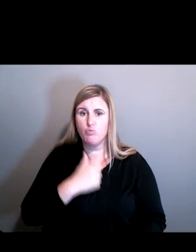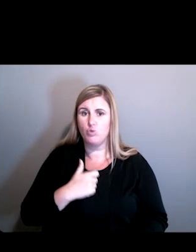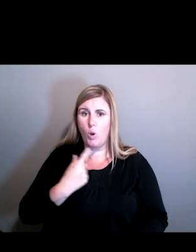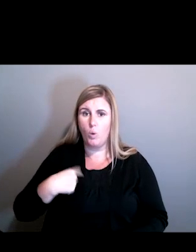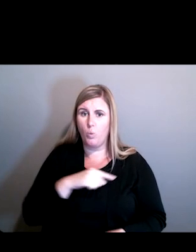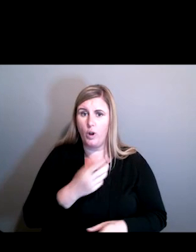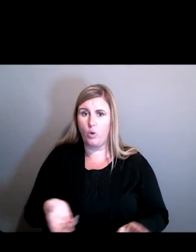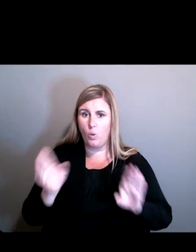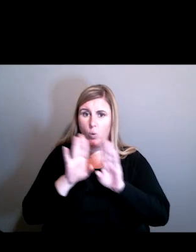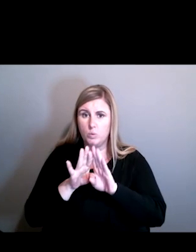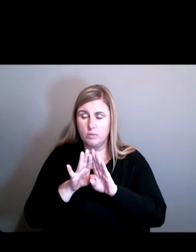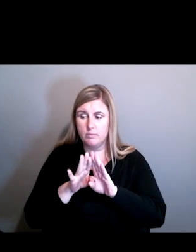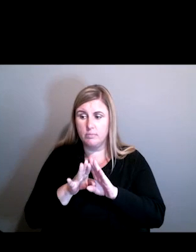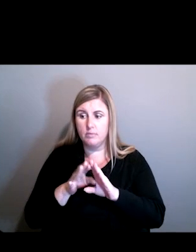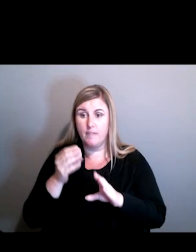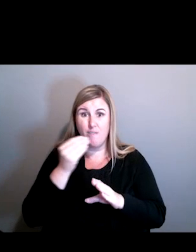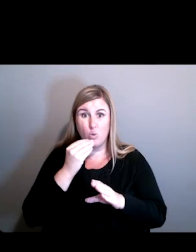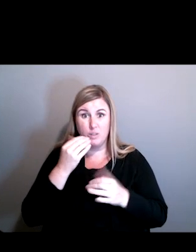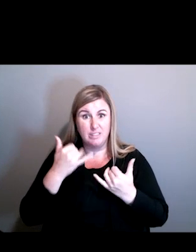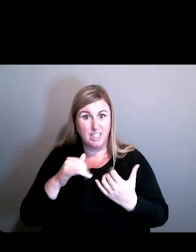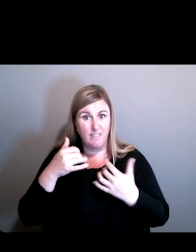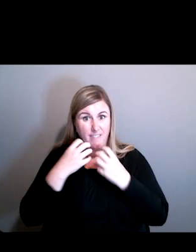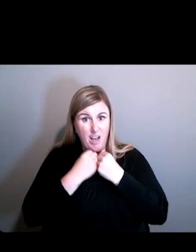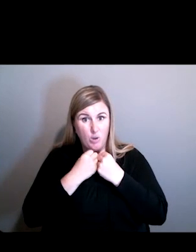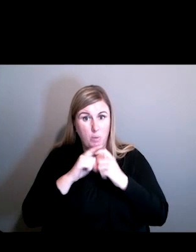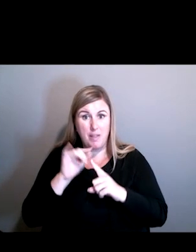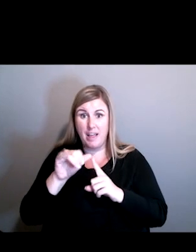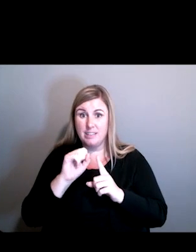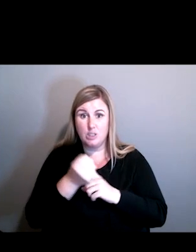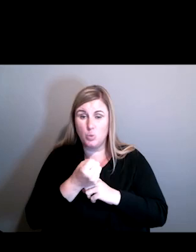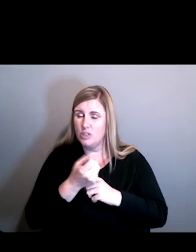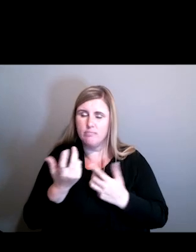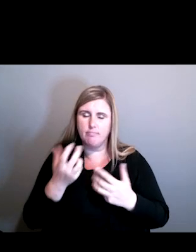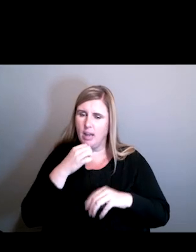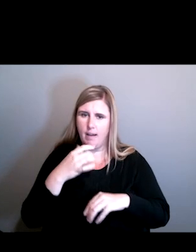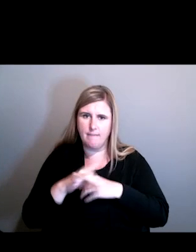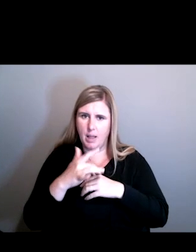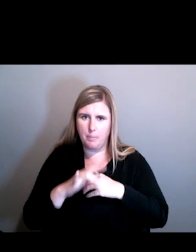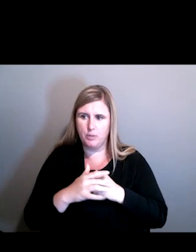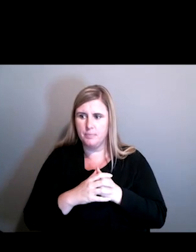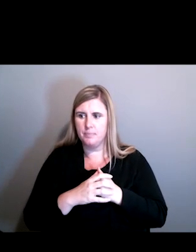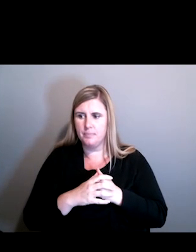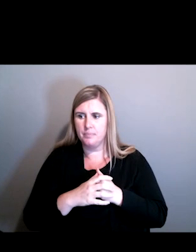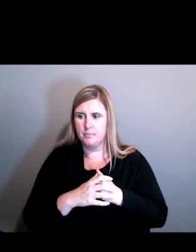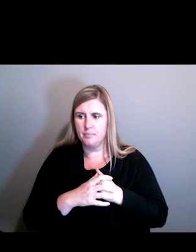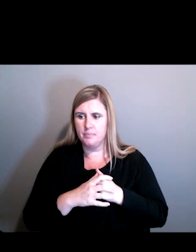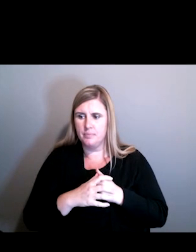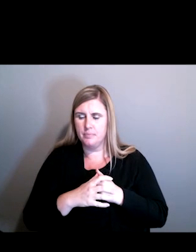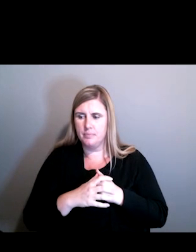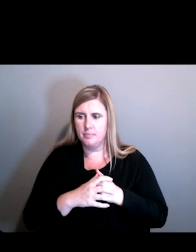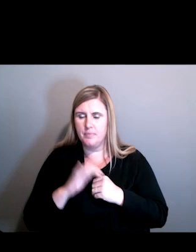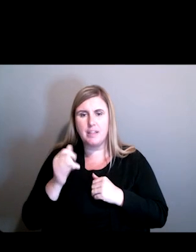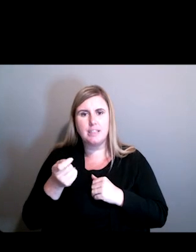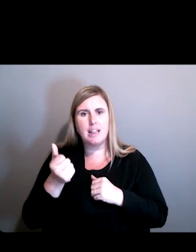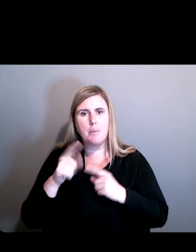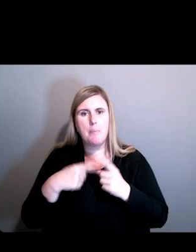sorry, we're closed. Food is still valuable, but in that case it is not available. And so that is